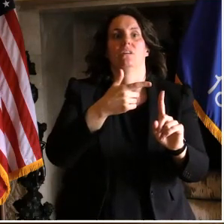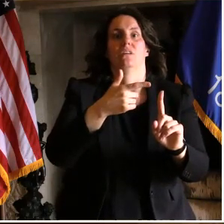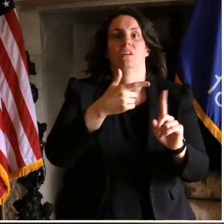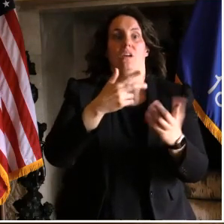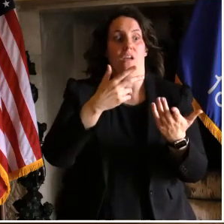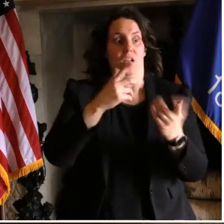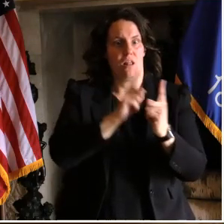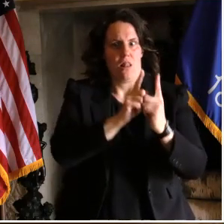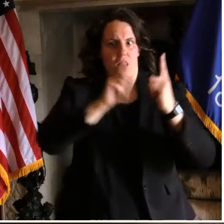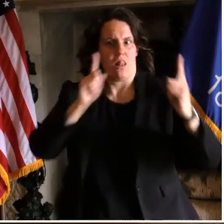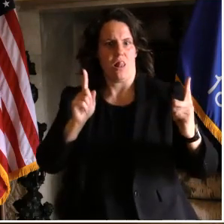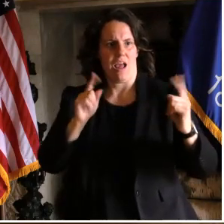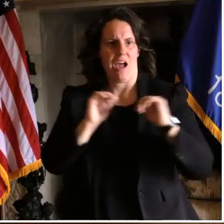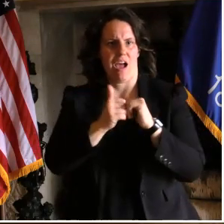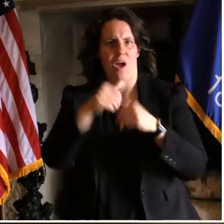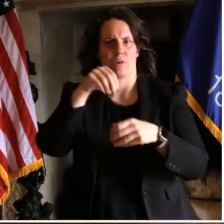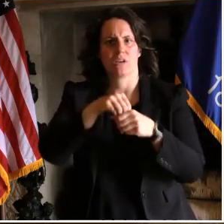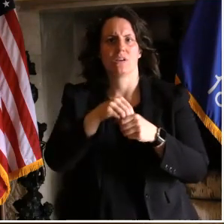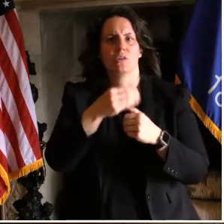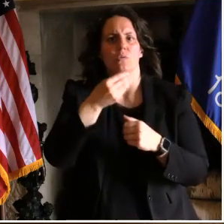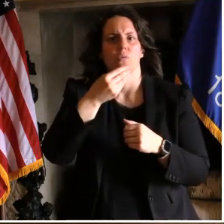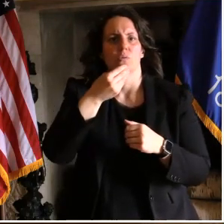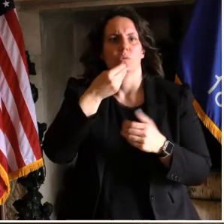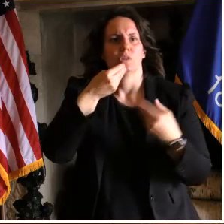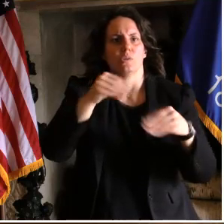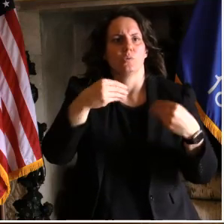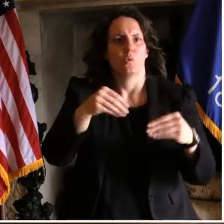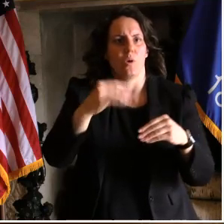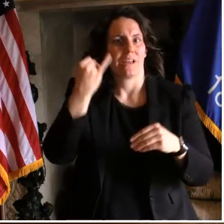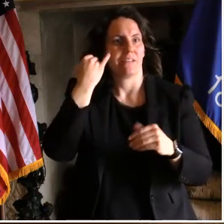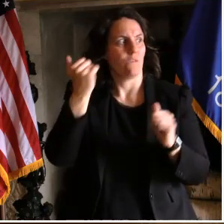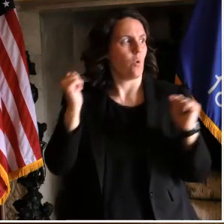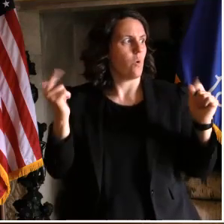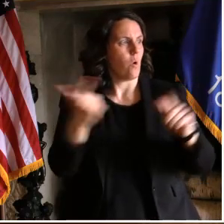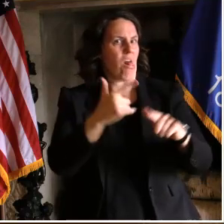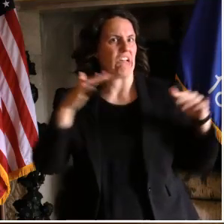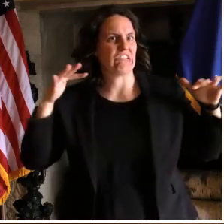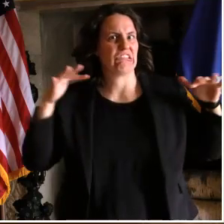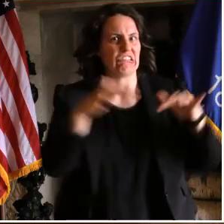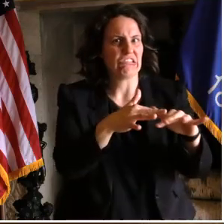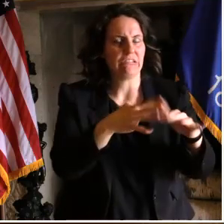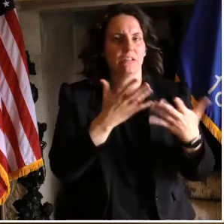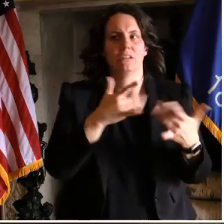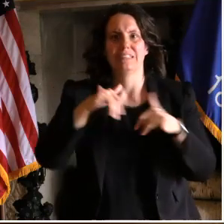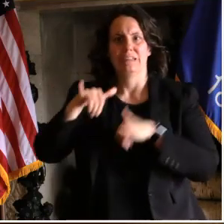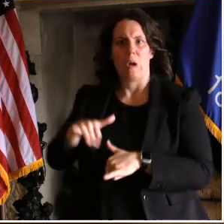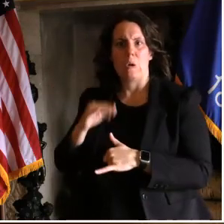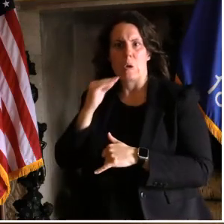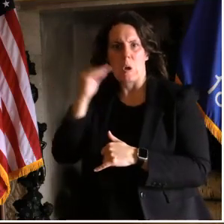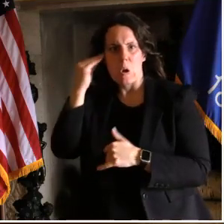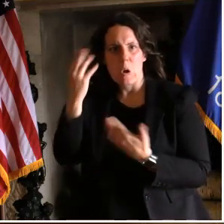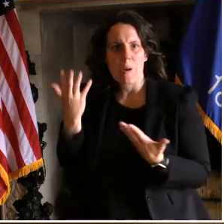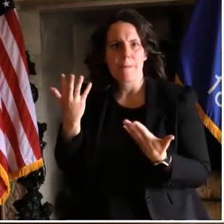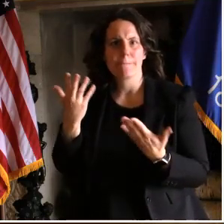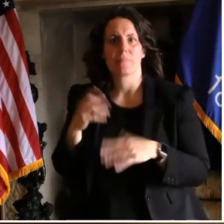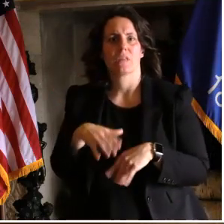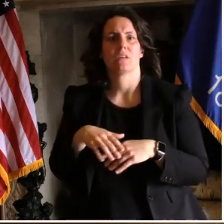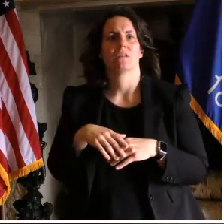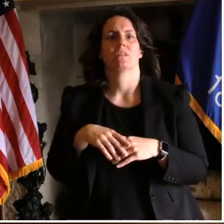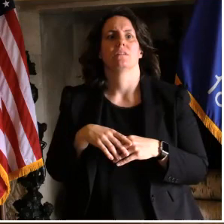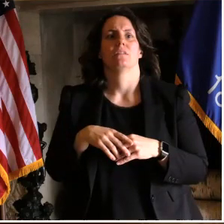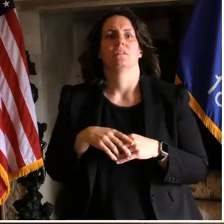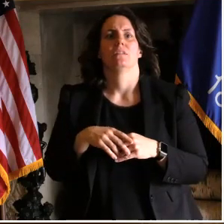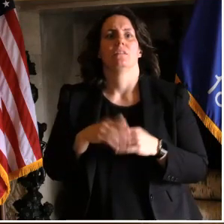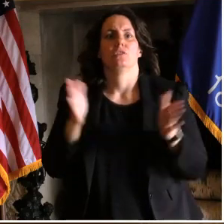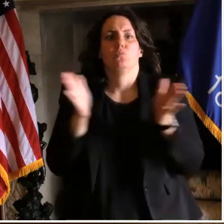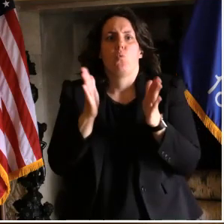go. Is there any concern that people are congregating in large numbers in small spaces at Walmarts and grocery stores and other places? And is there anything that can be